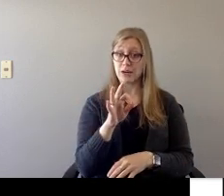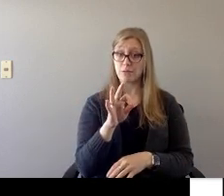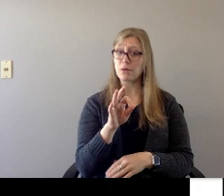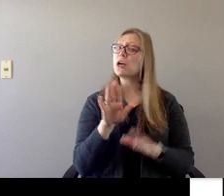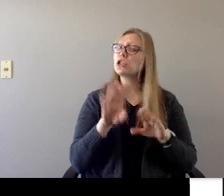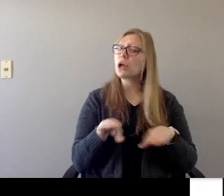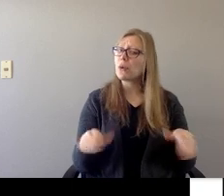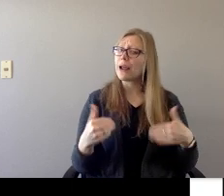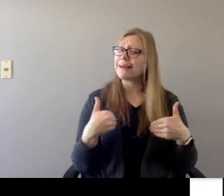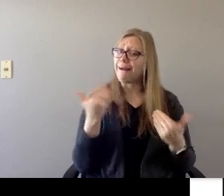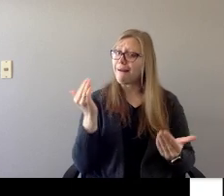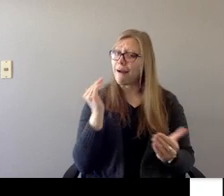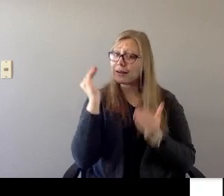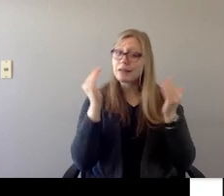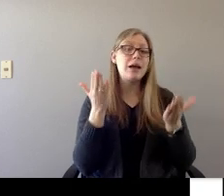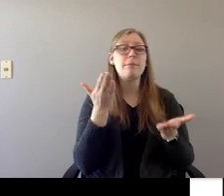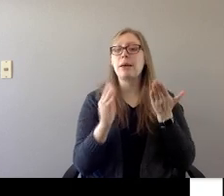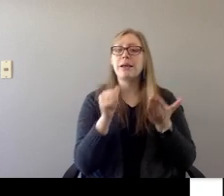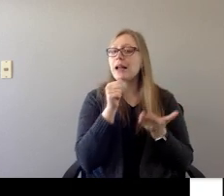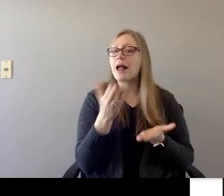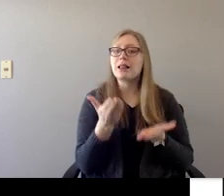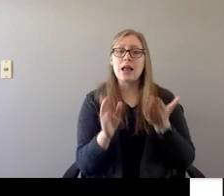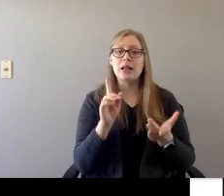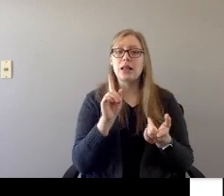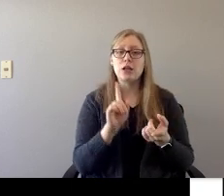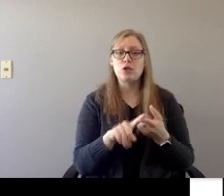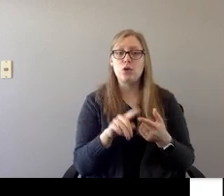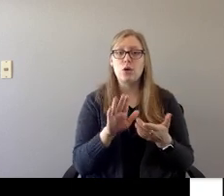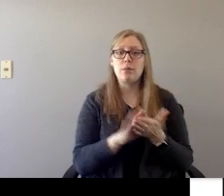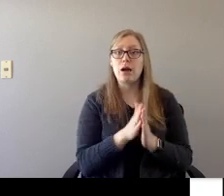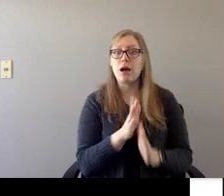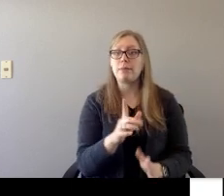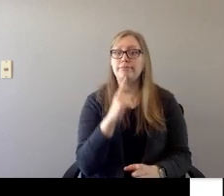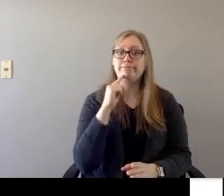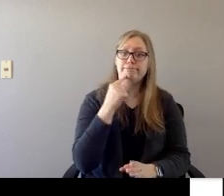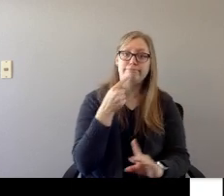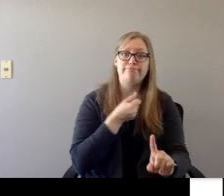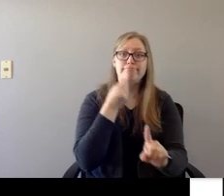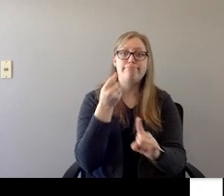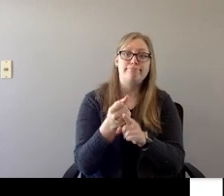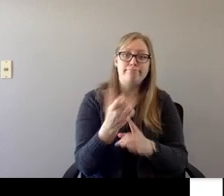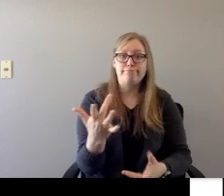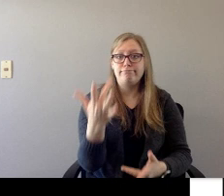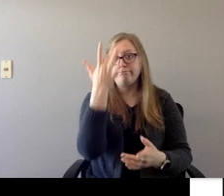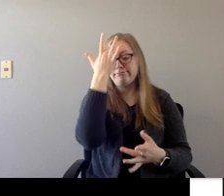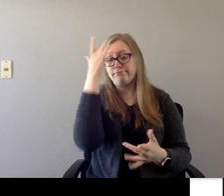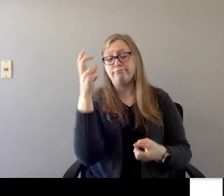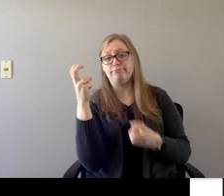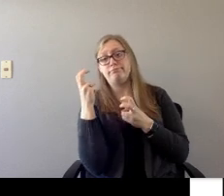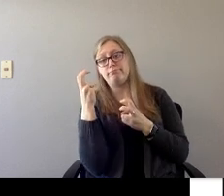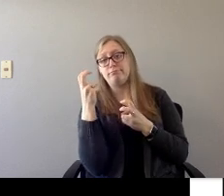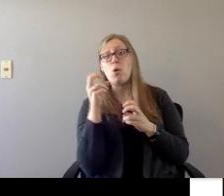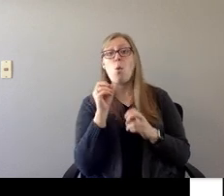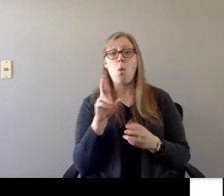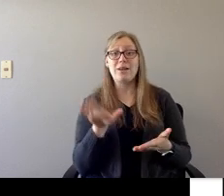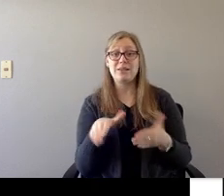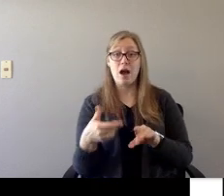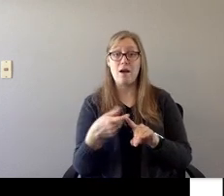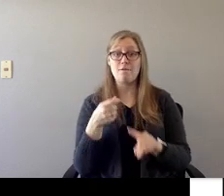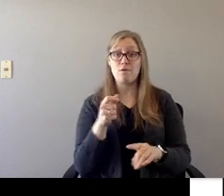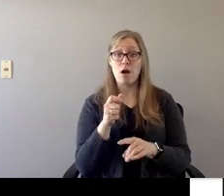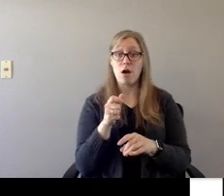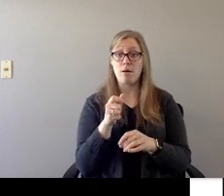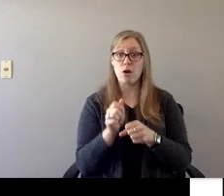ill or die from coronavirus disease 2019, COVID-19, as older adults, but experts say they